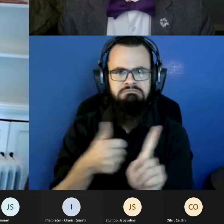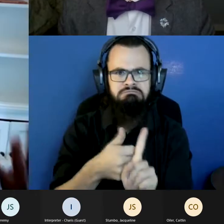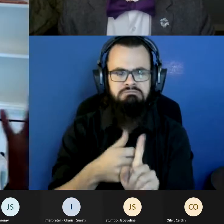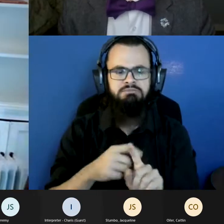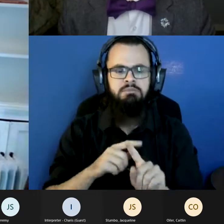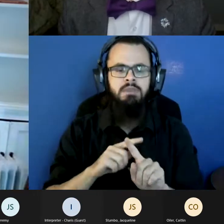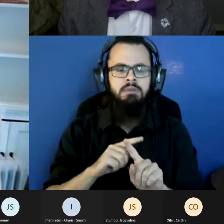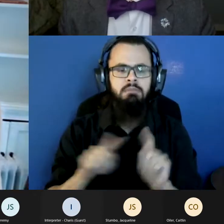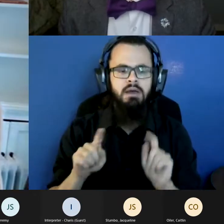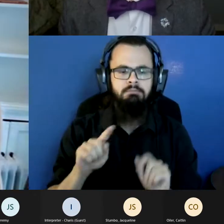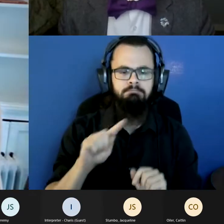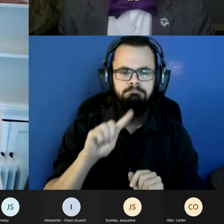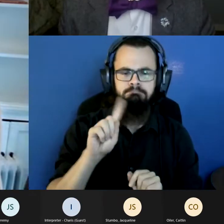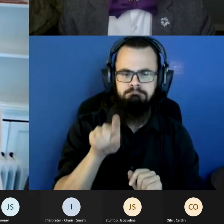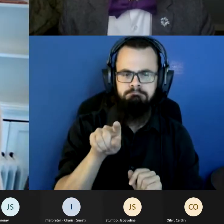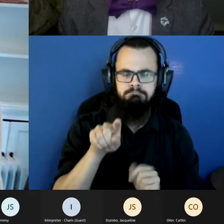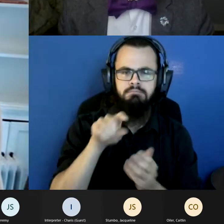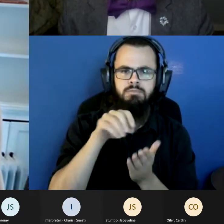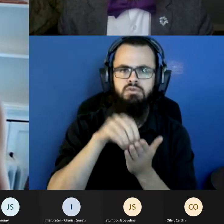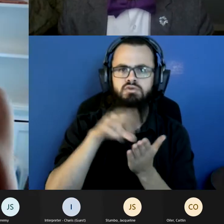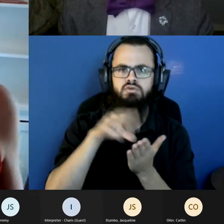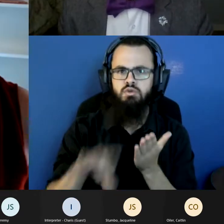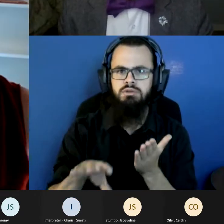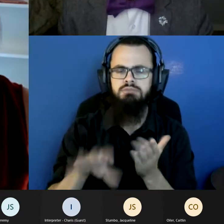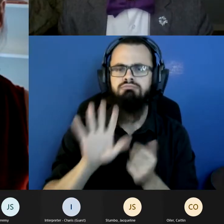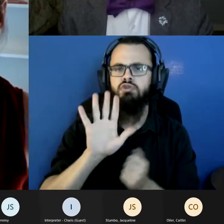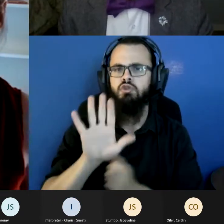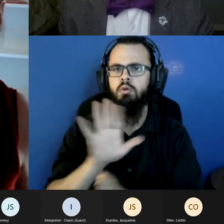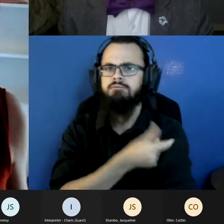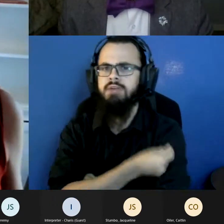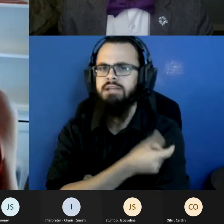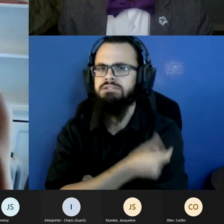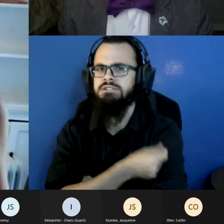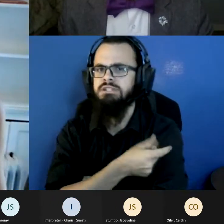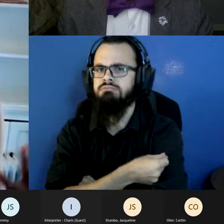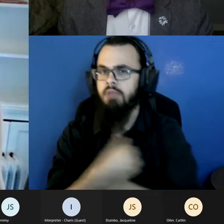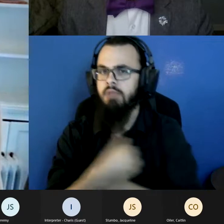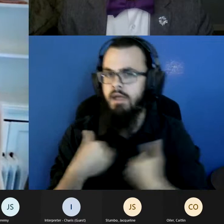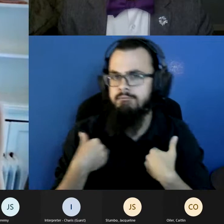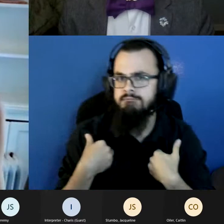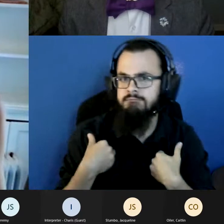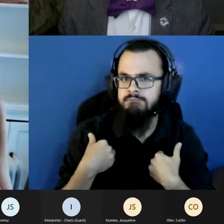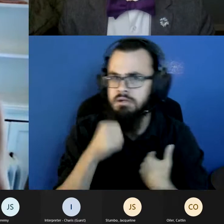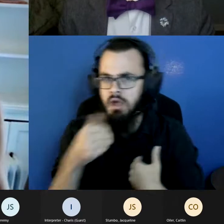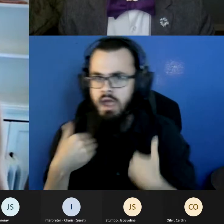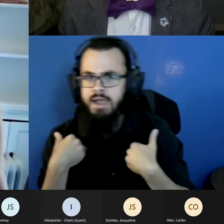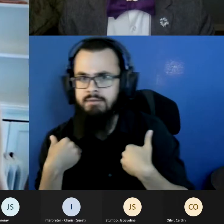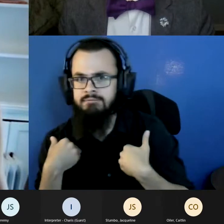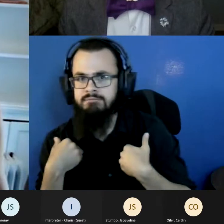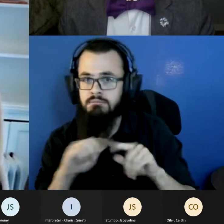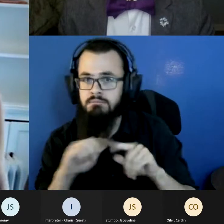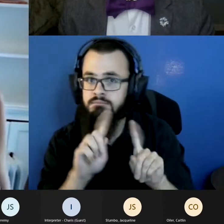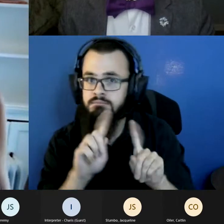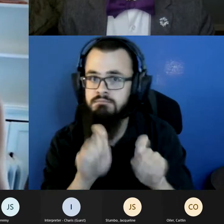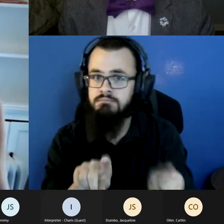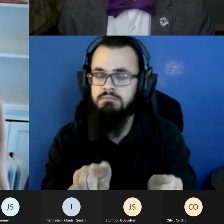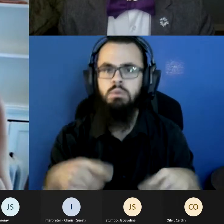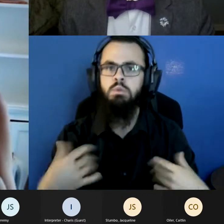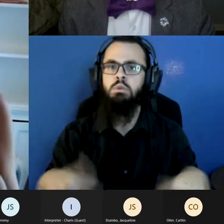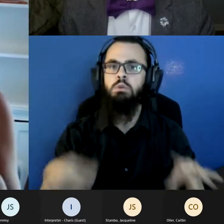I understand it's interesting because this is, as you know, a very hot topic right now. There are people,